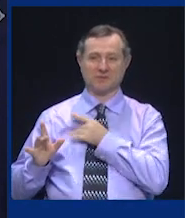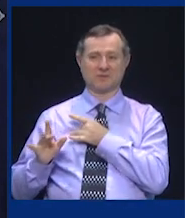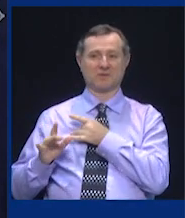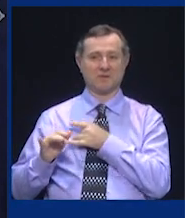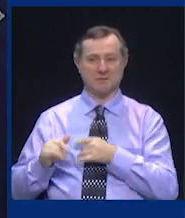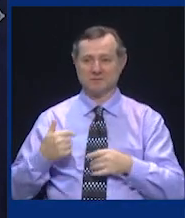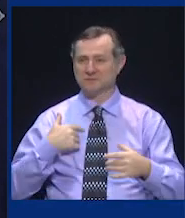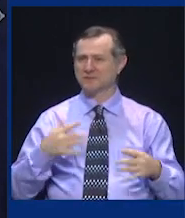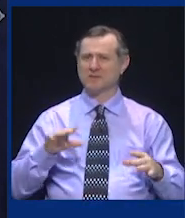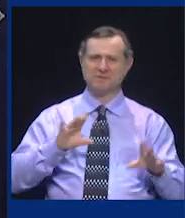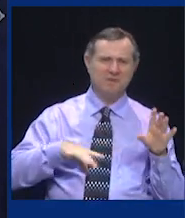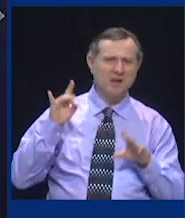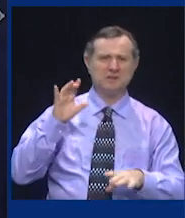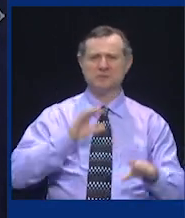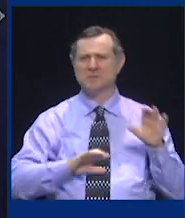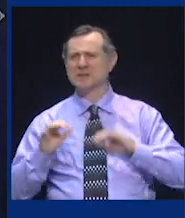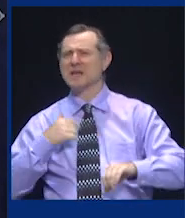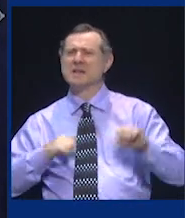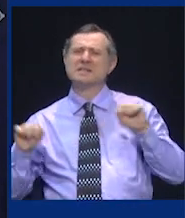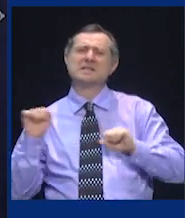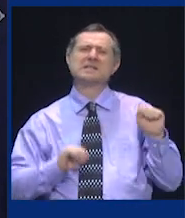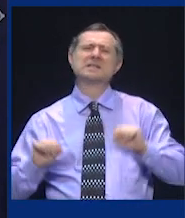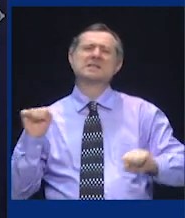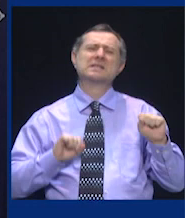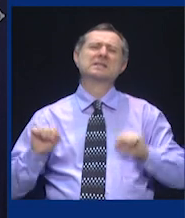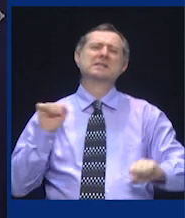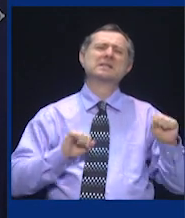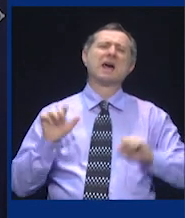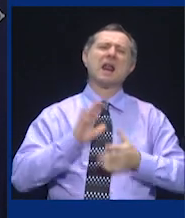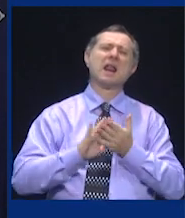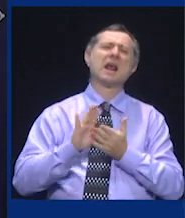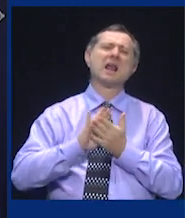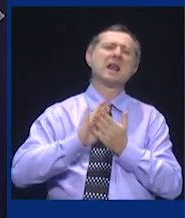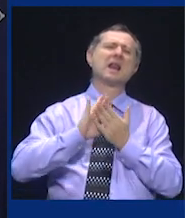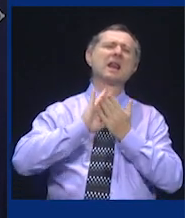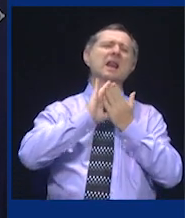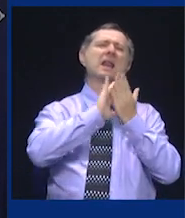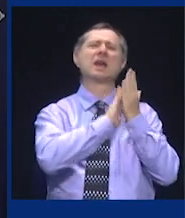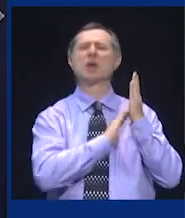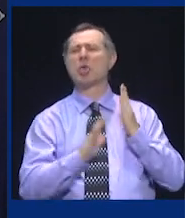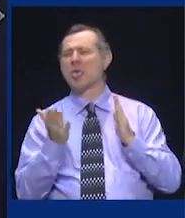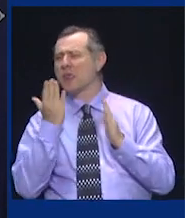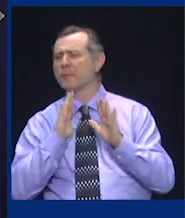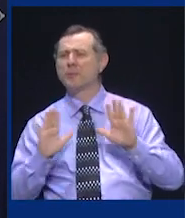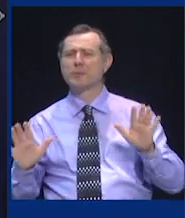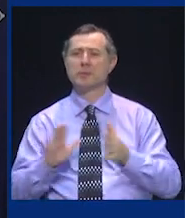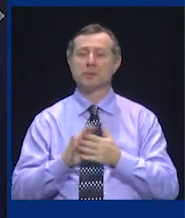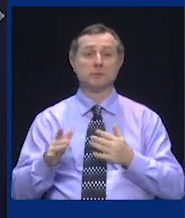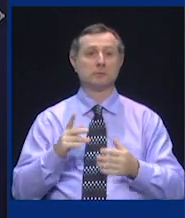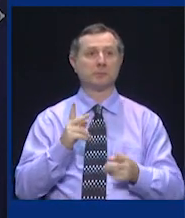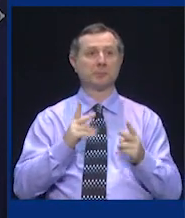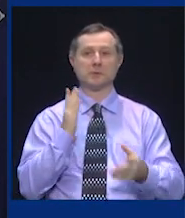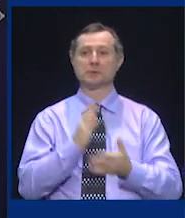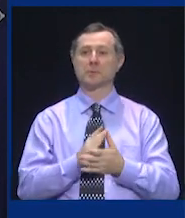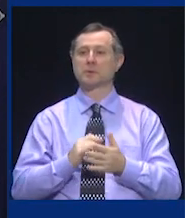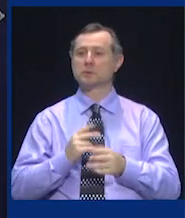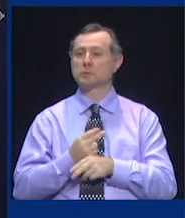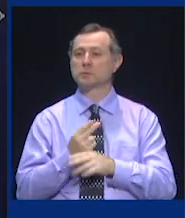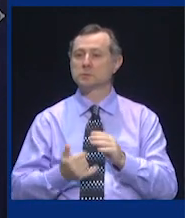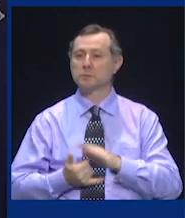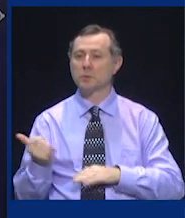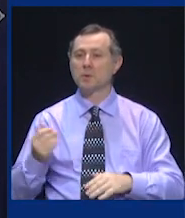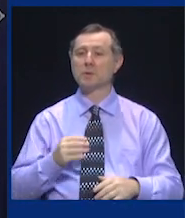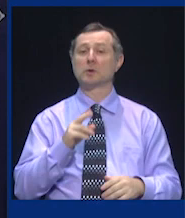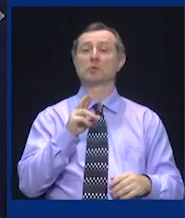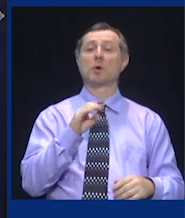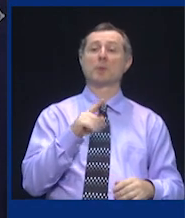chemicals and PPE, and then he had to operate a system with no riders. Rob Mujica dealt with it every